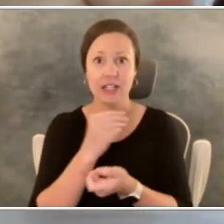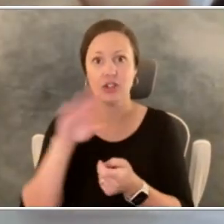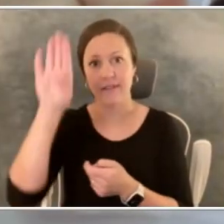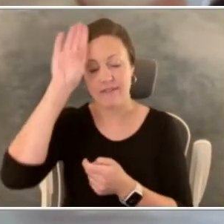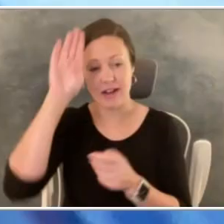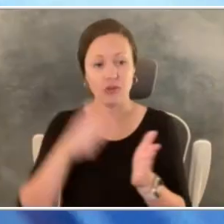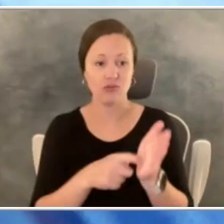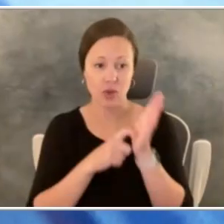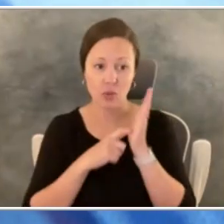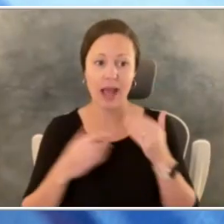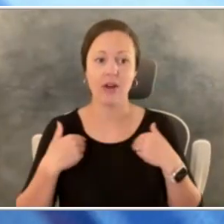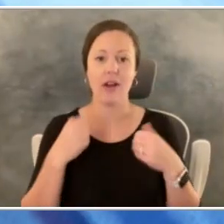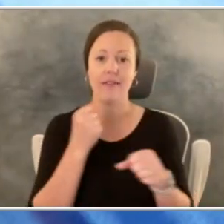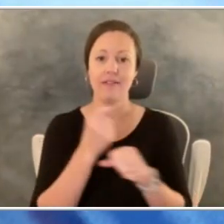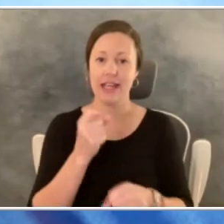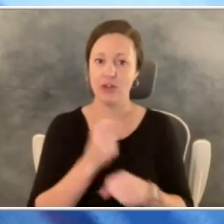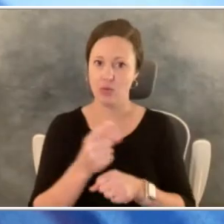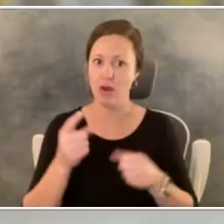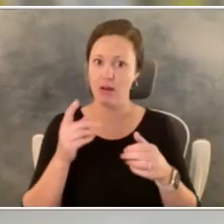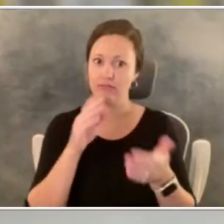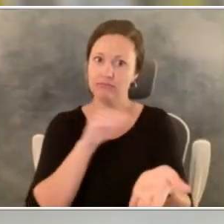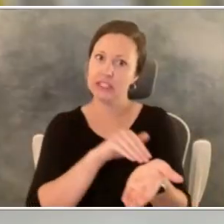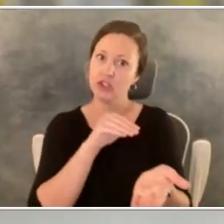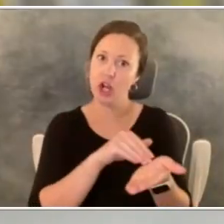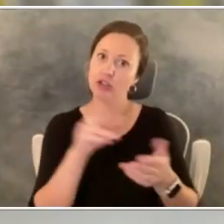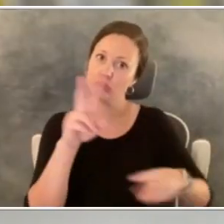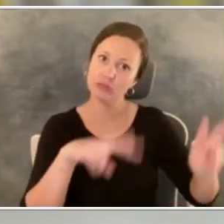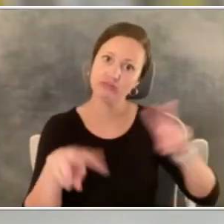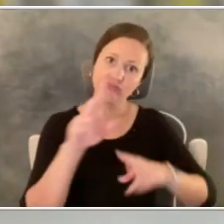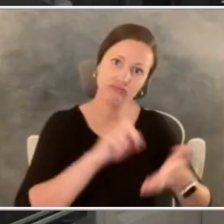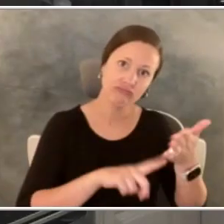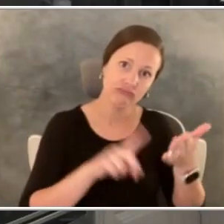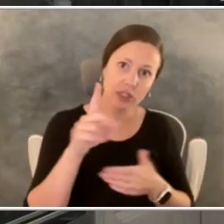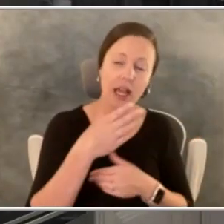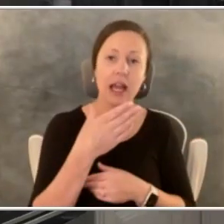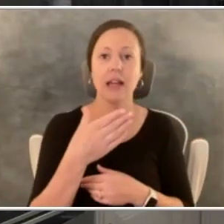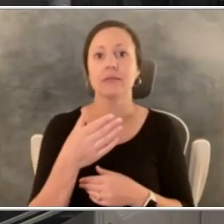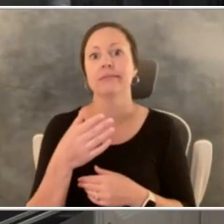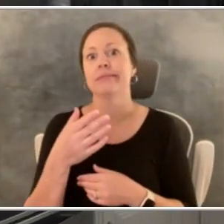annual physicals, regular blood work, and their PSA check.